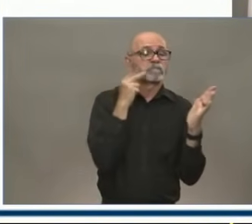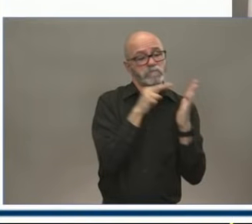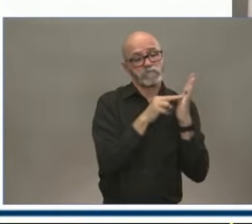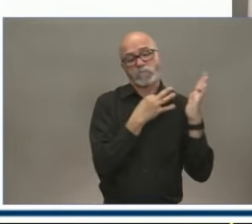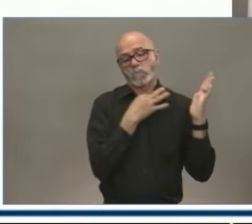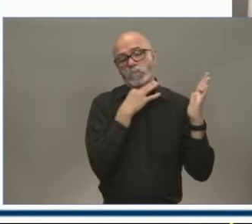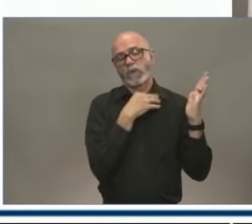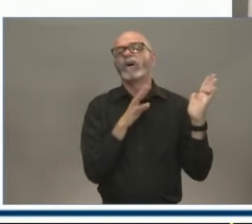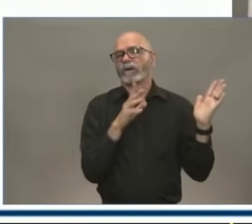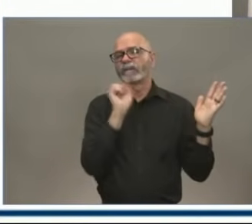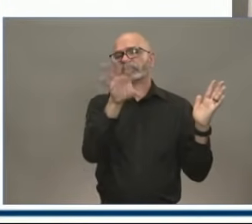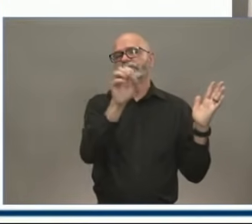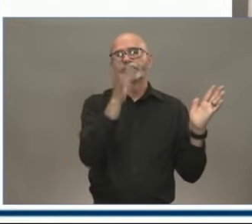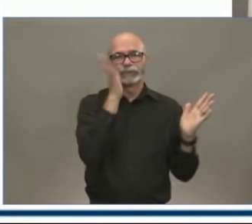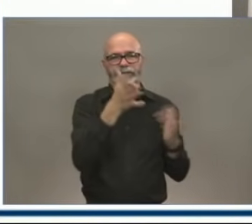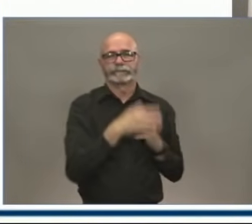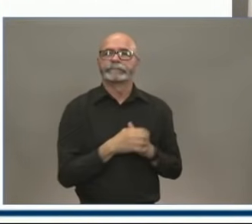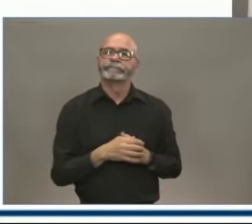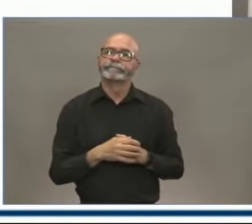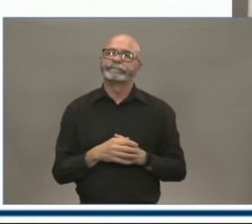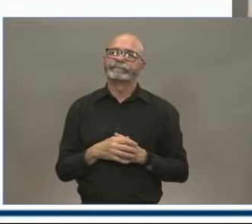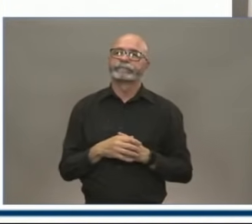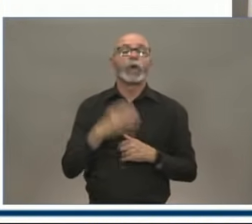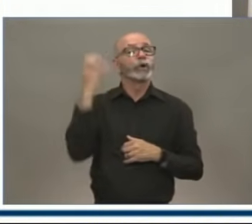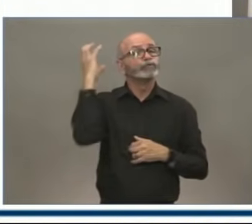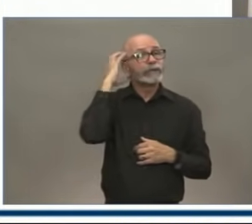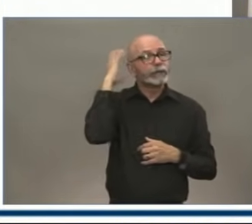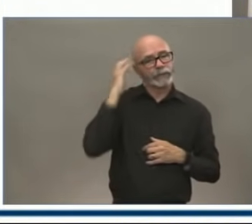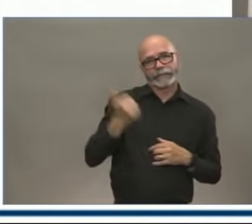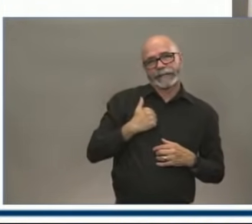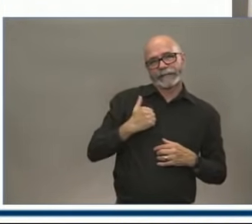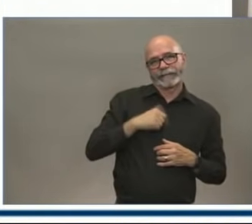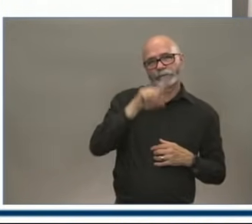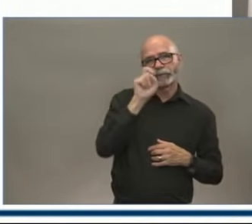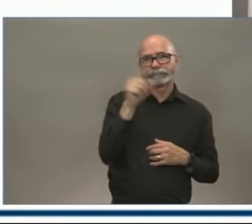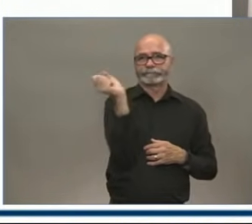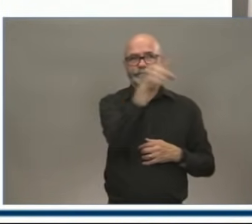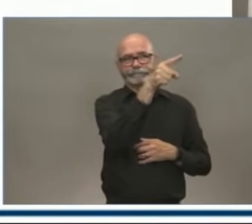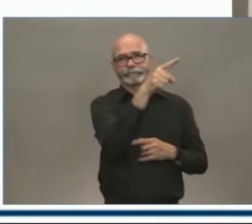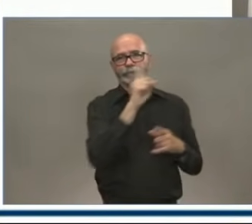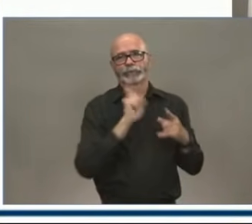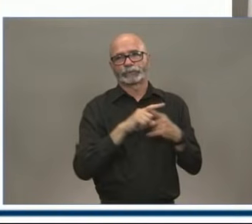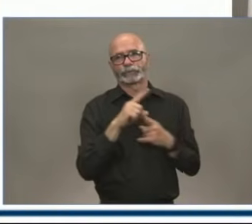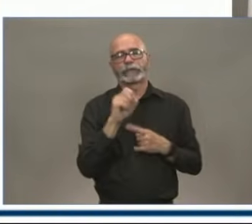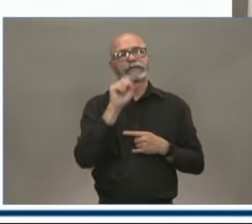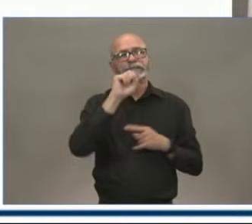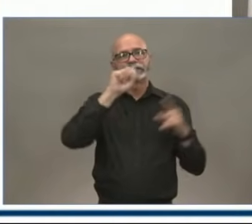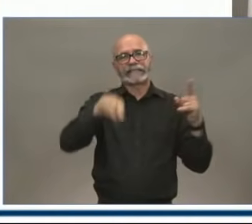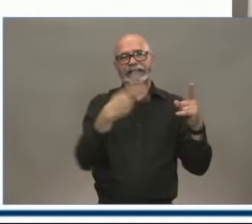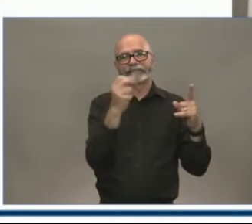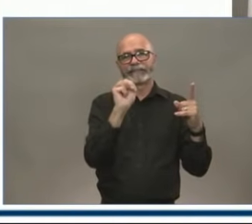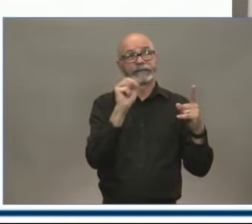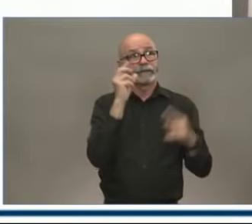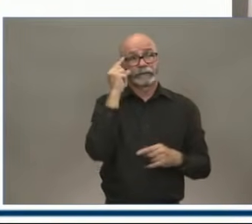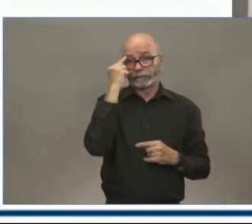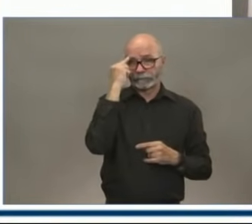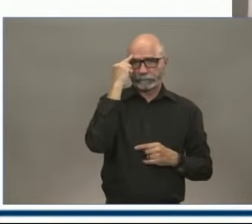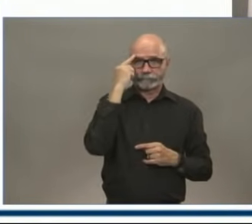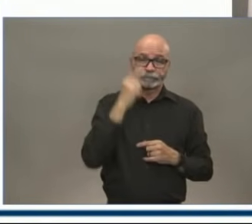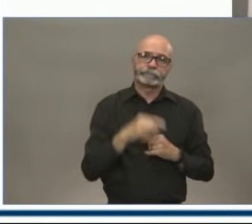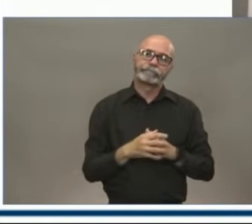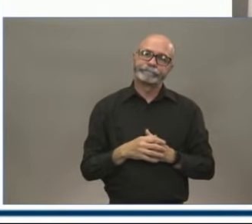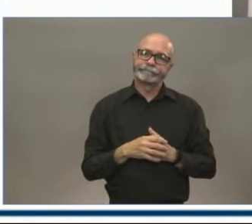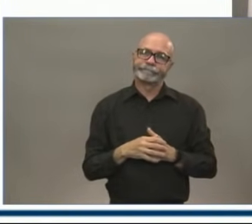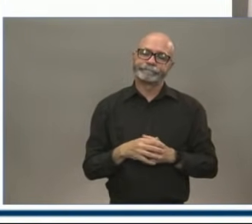with Radio Canada. Yes, hi. This question is for the Premier. I'm working on a piece on the Auditor General's report